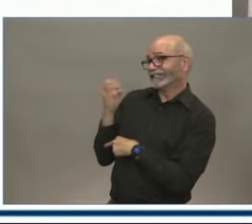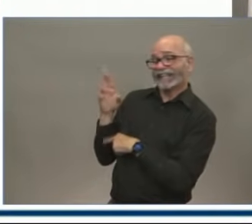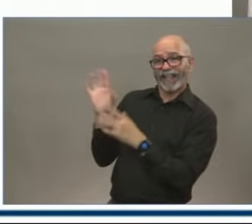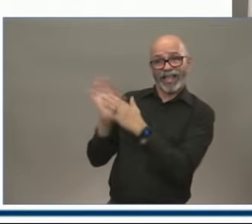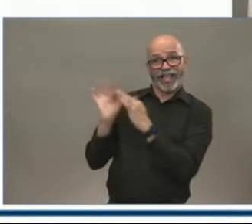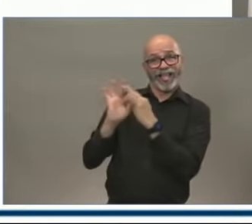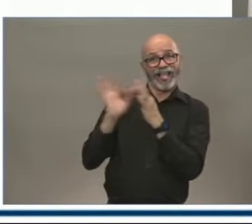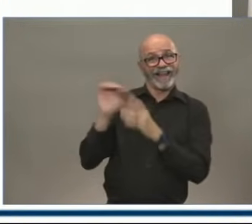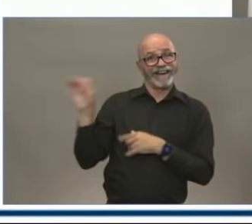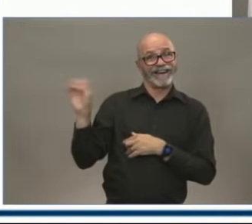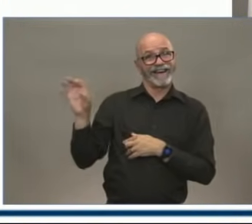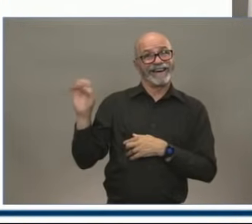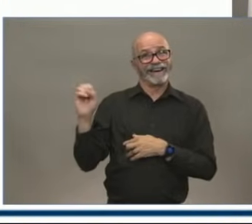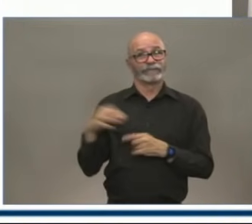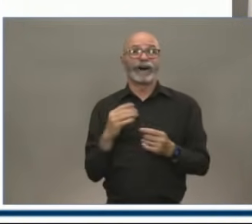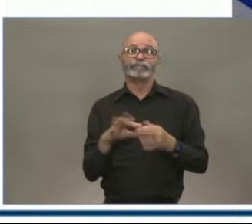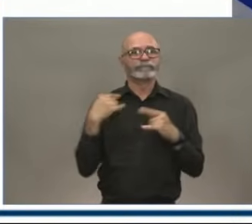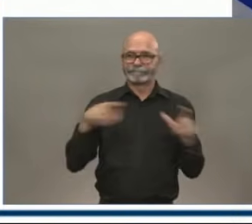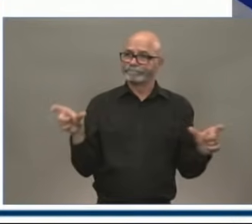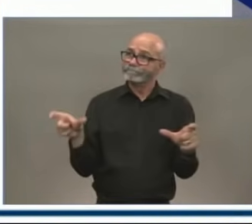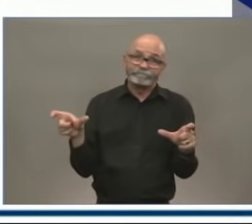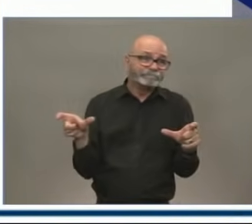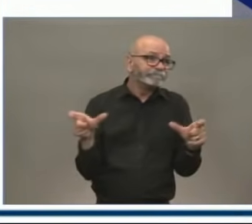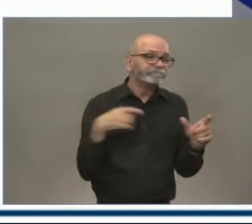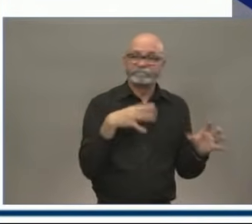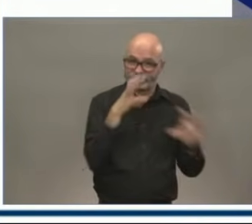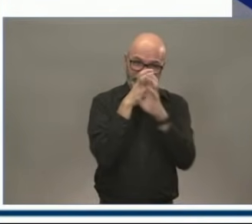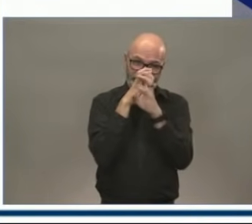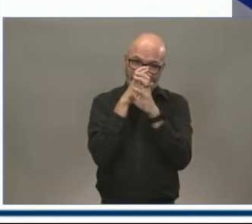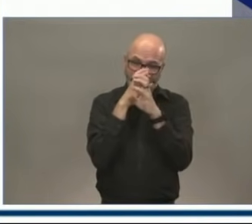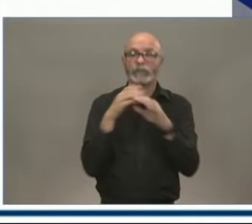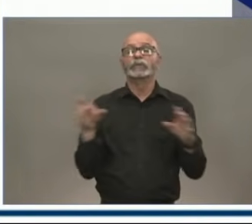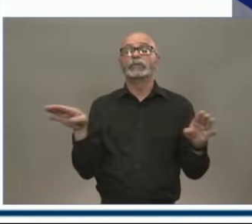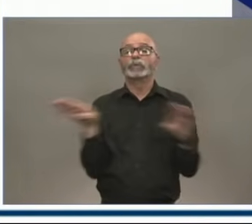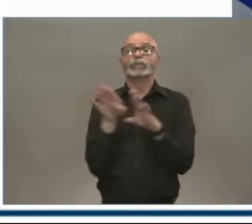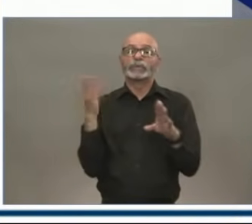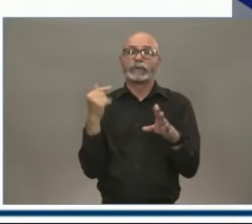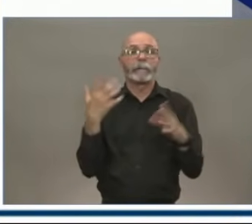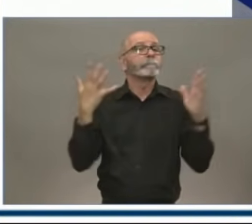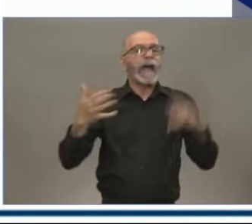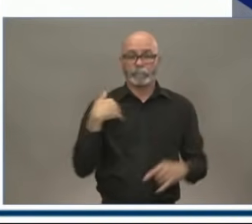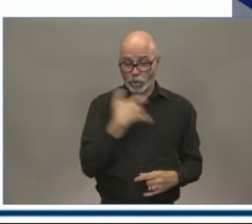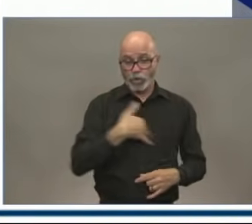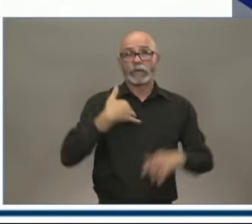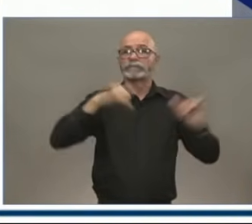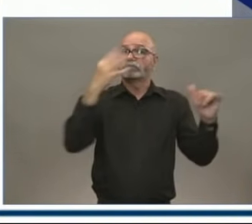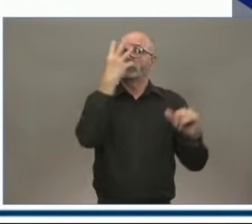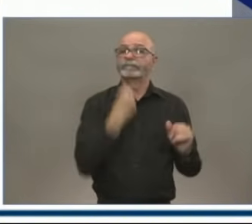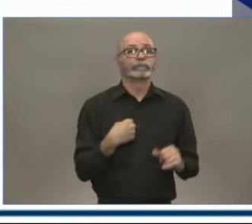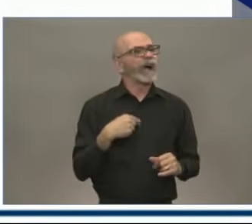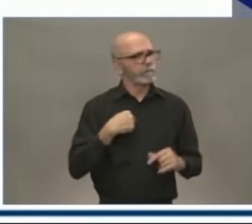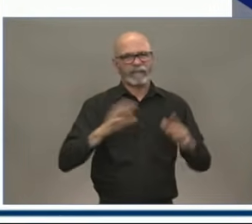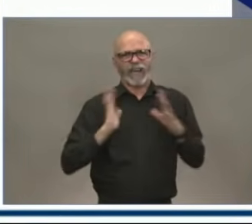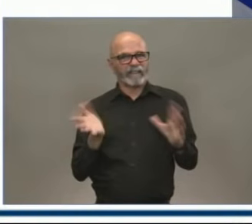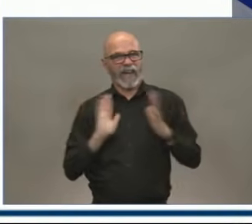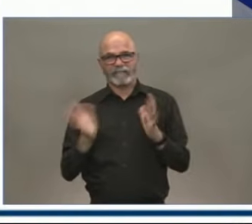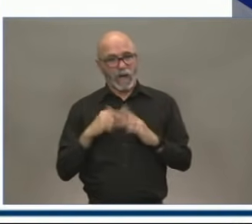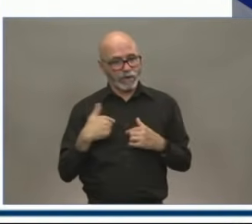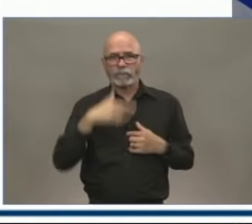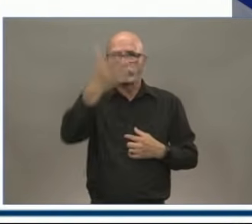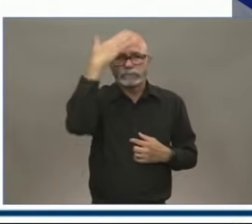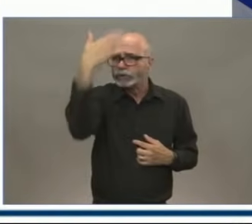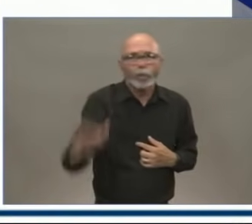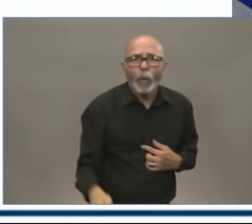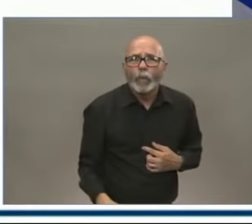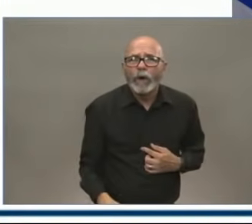on, to ensure that those of us who may be carrying the virus but feeling well, or quite frankly not having full symptoms, passing it